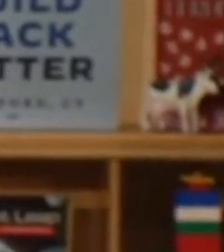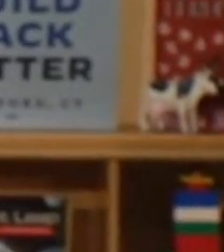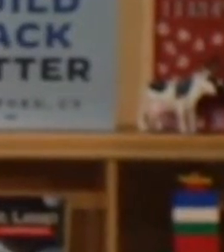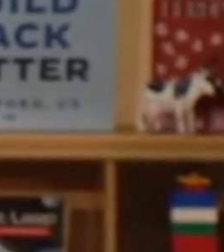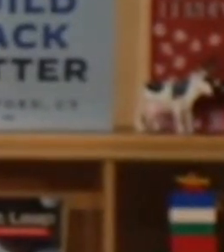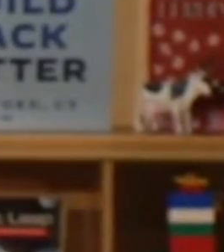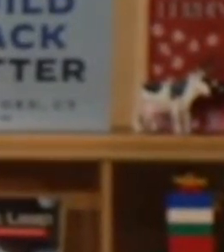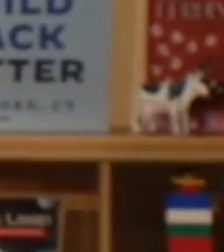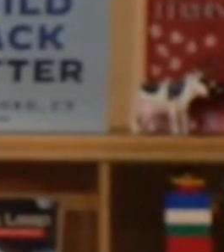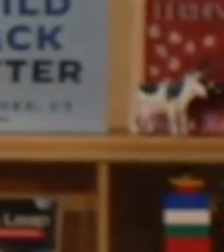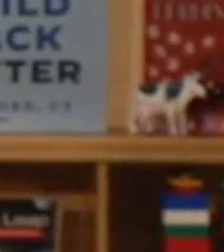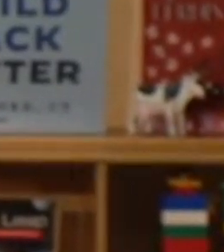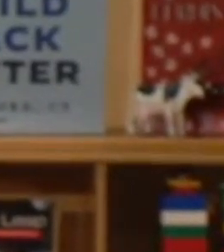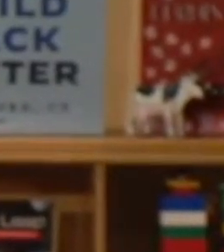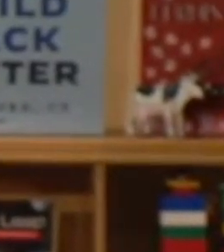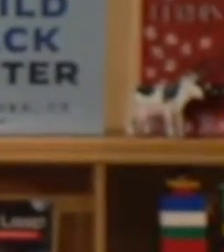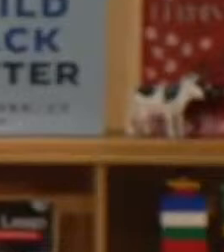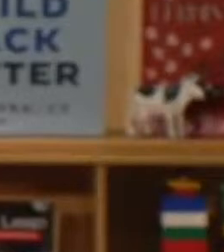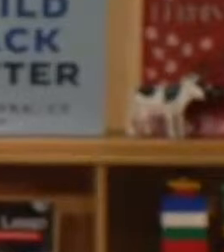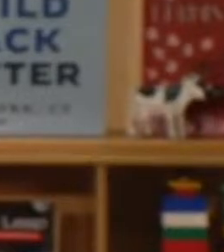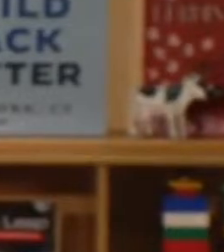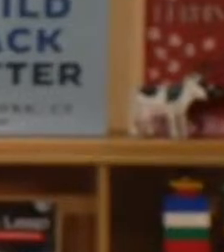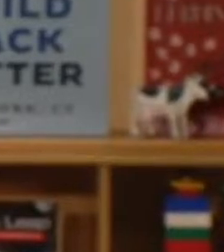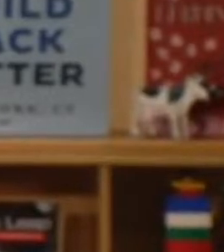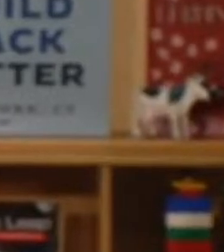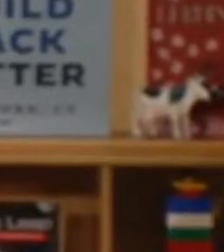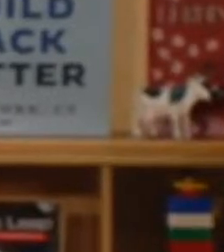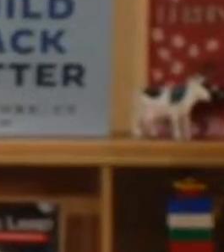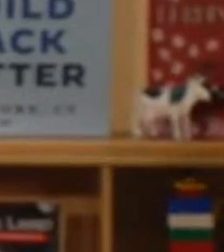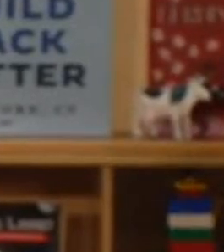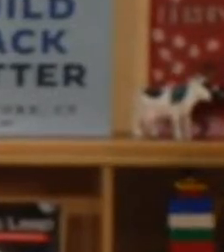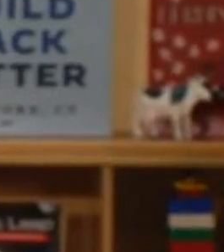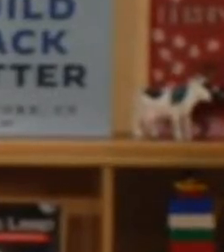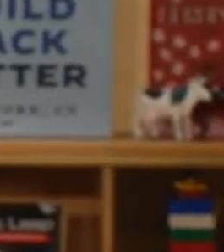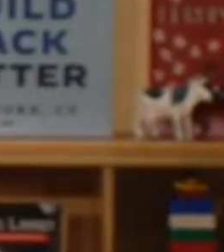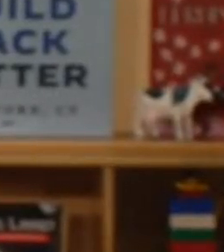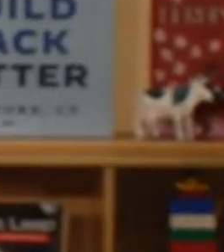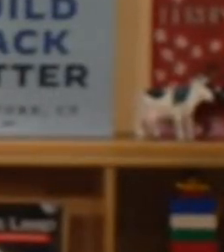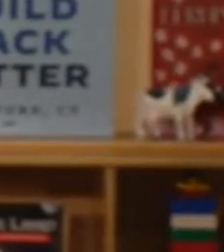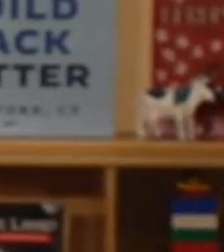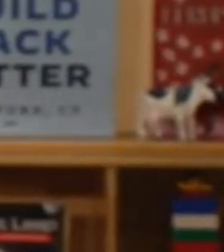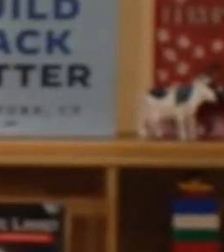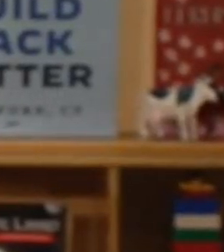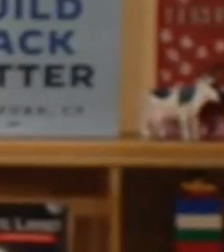world by a significant margin in the investments we invested in our own people,